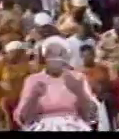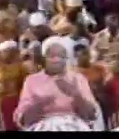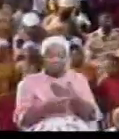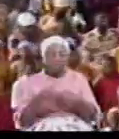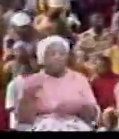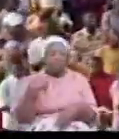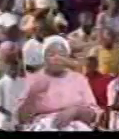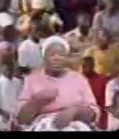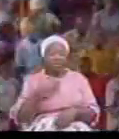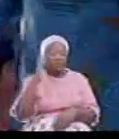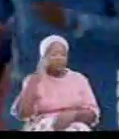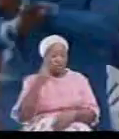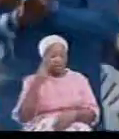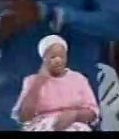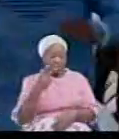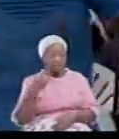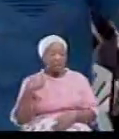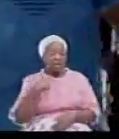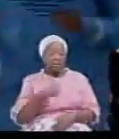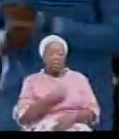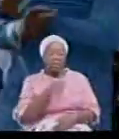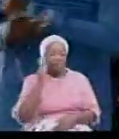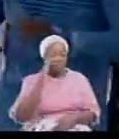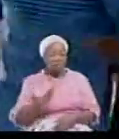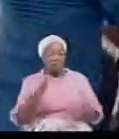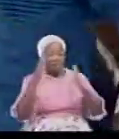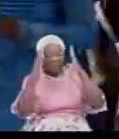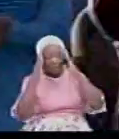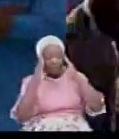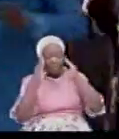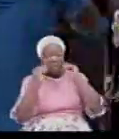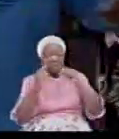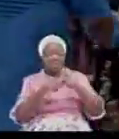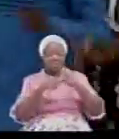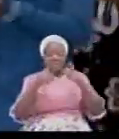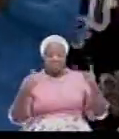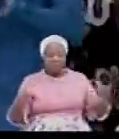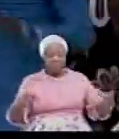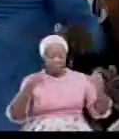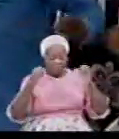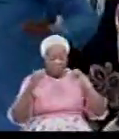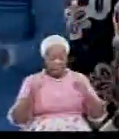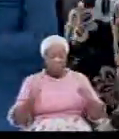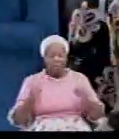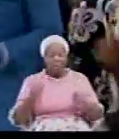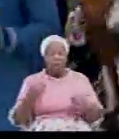experience unprecedented demonstration of God's mighty power.